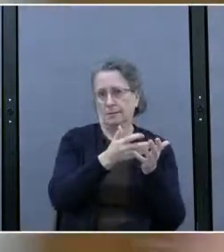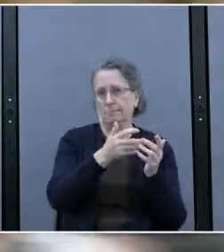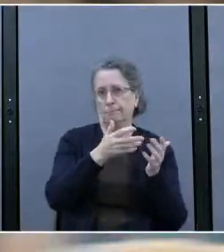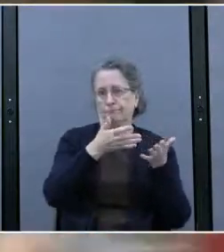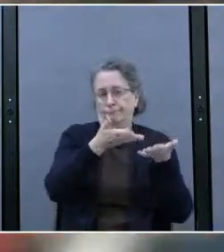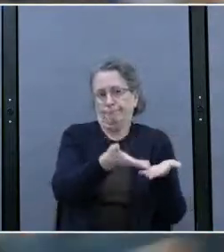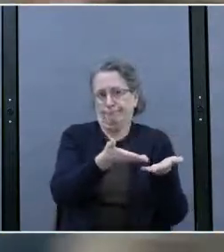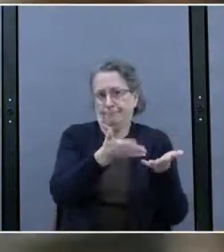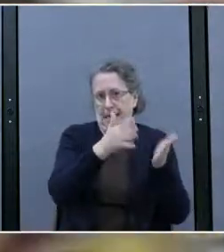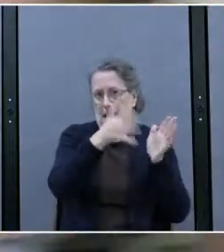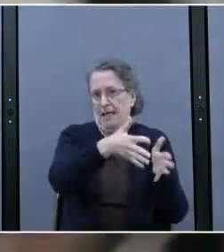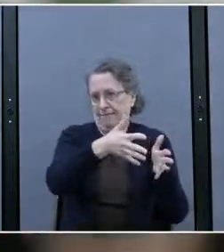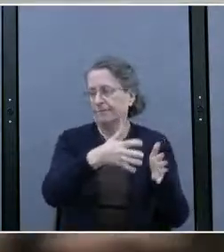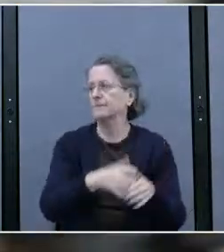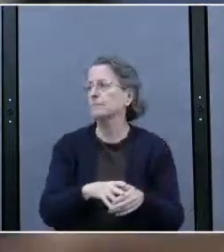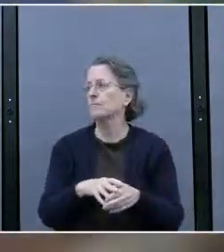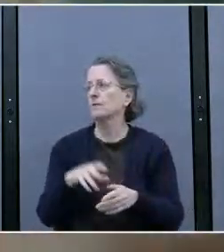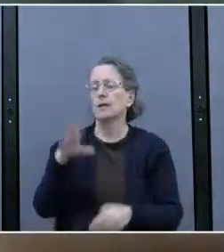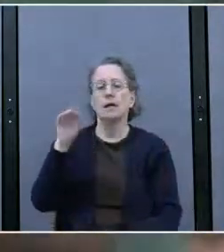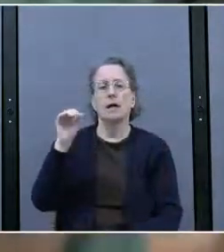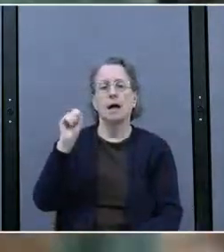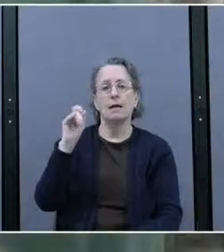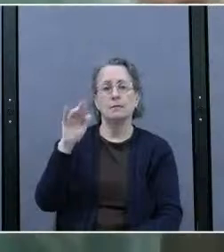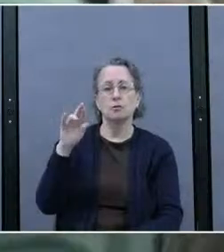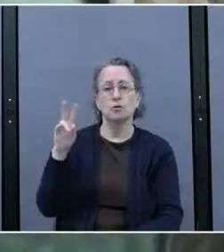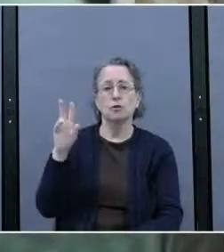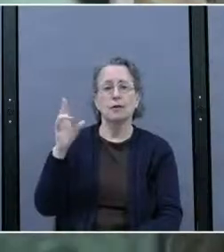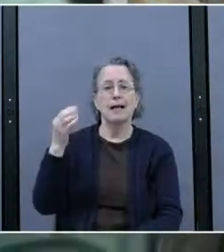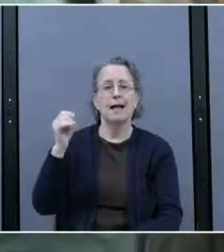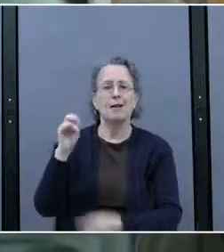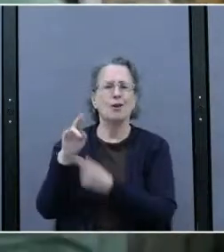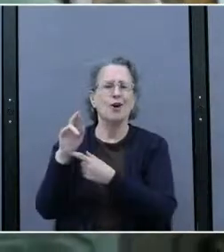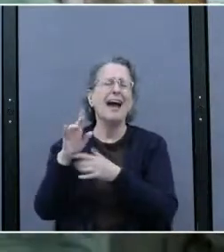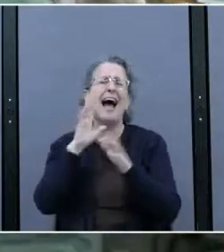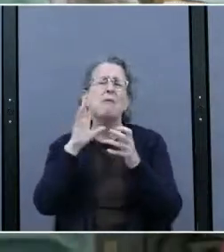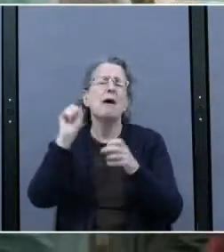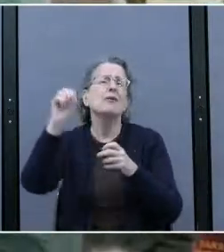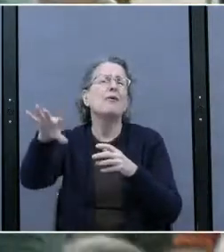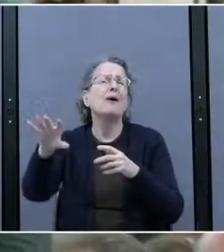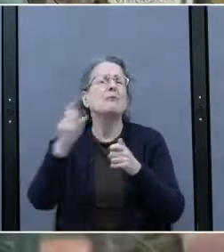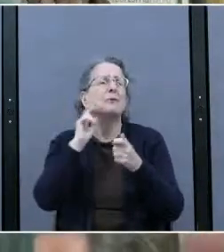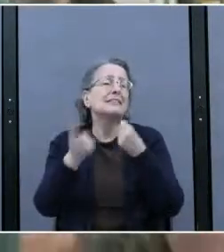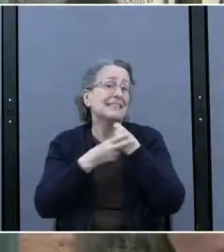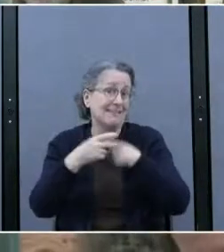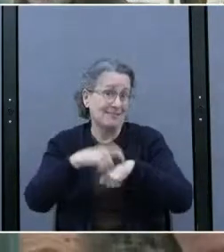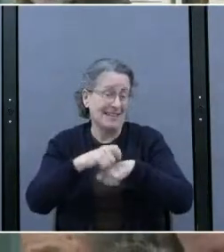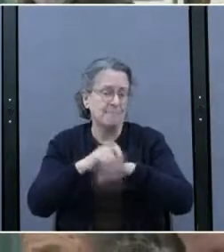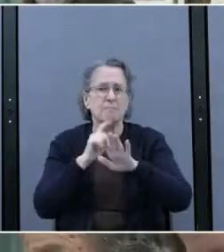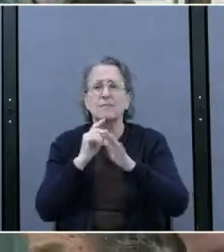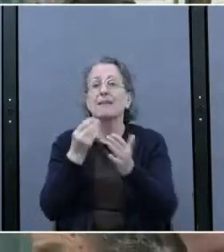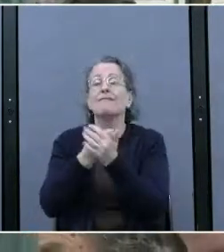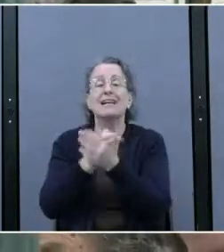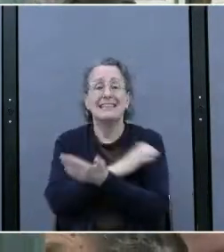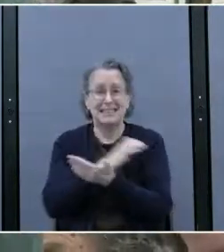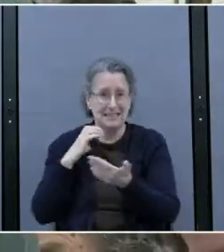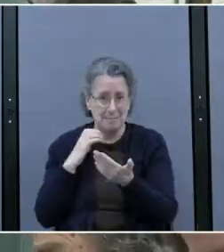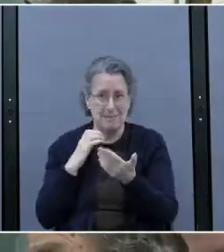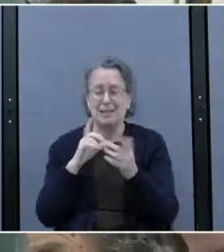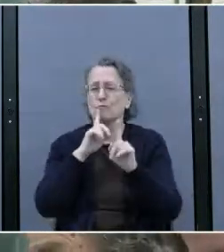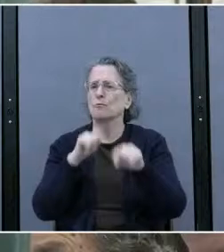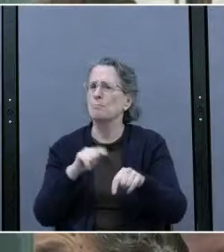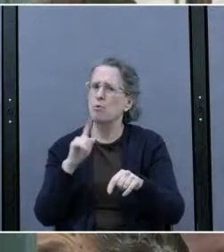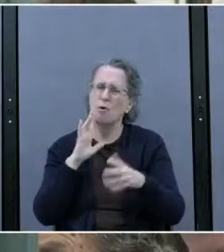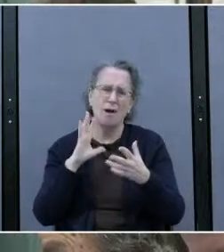Just a 2-second comment that I think may save time. About the Finance Committee report, there's a lot in there about process, including, for